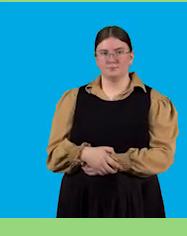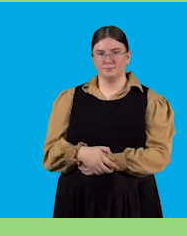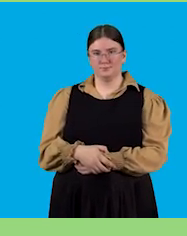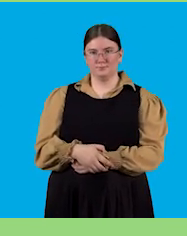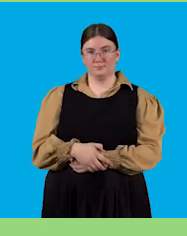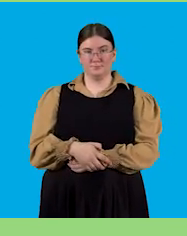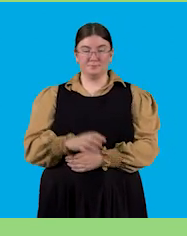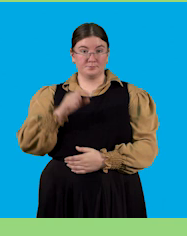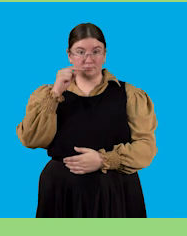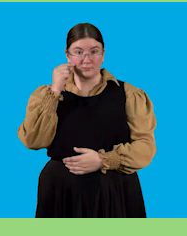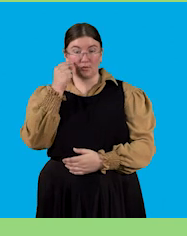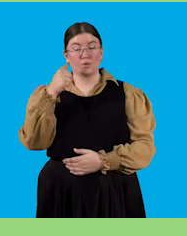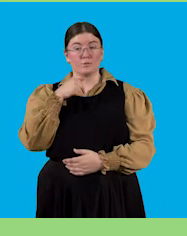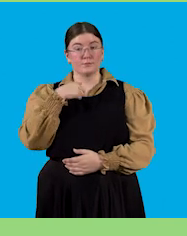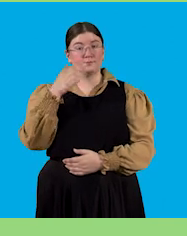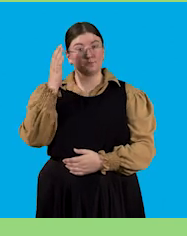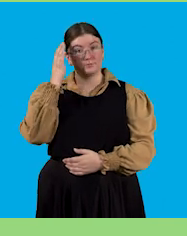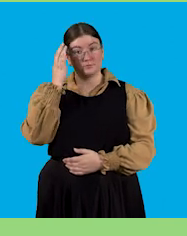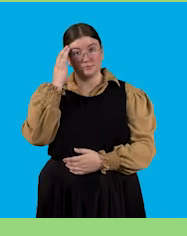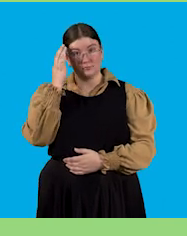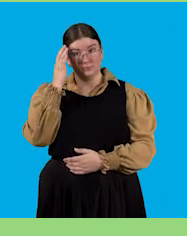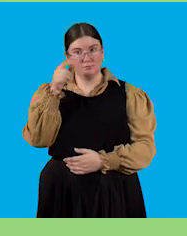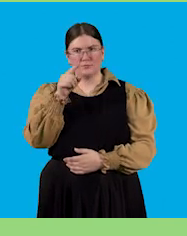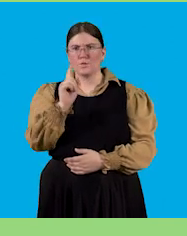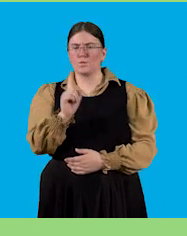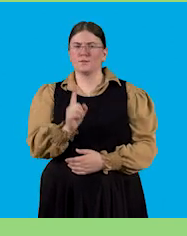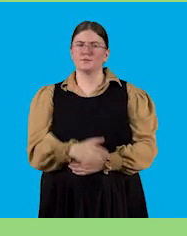So menstruation, we know it is a shedding of